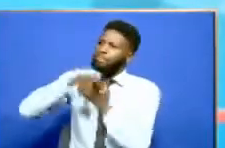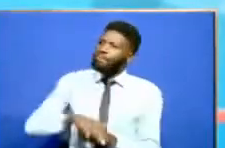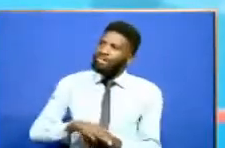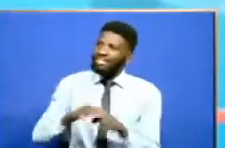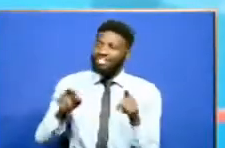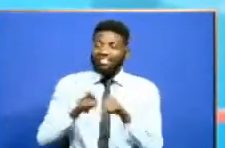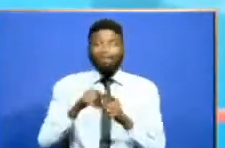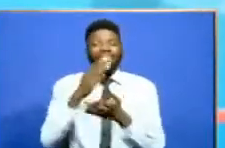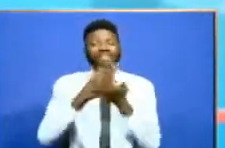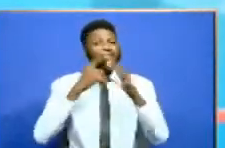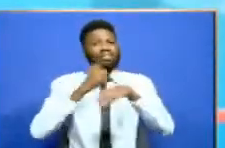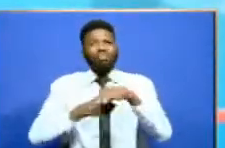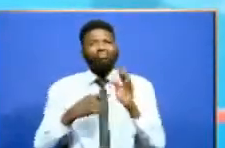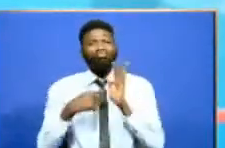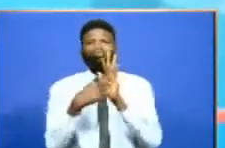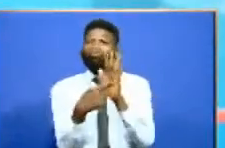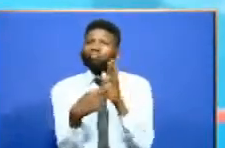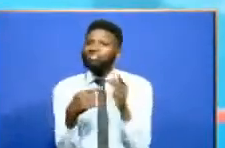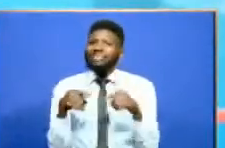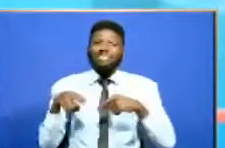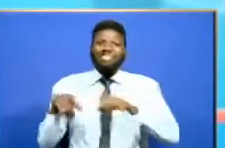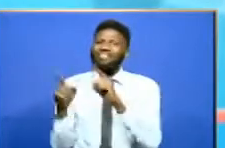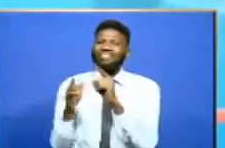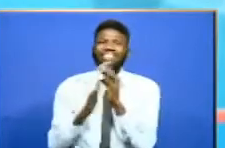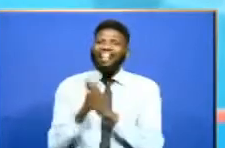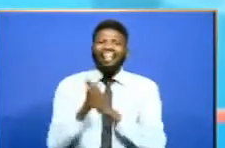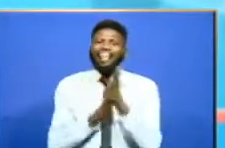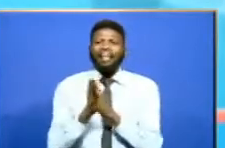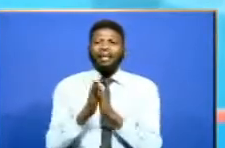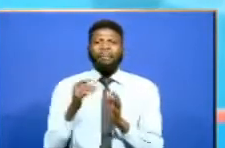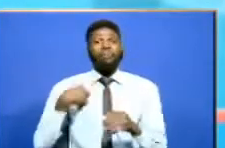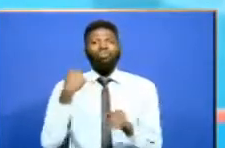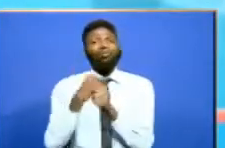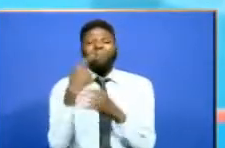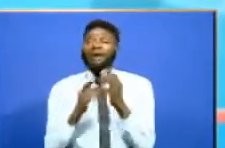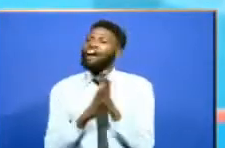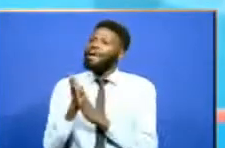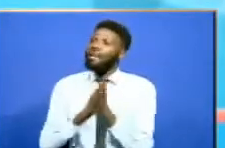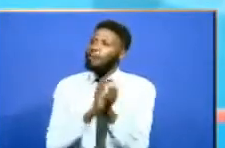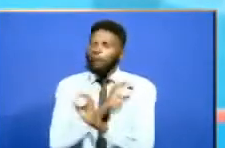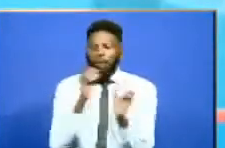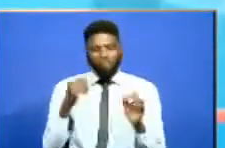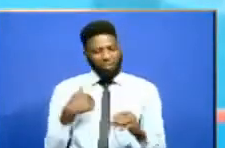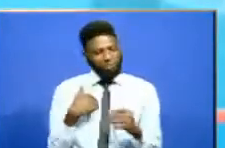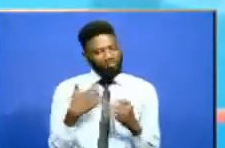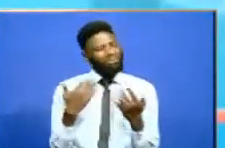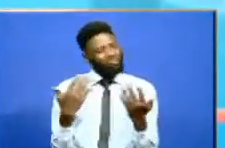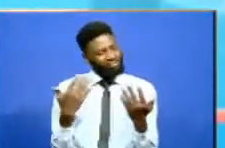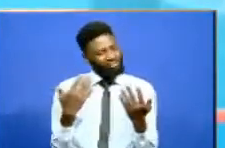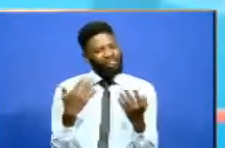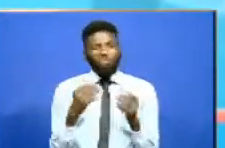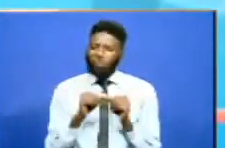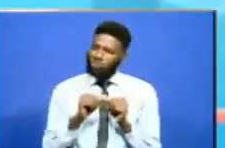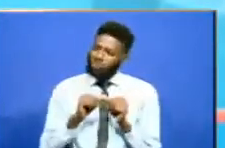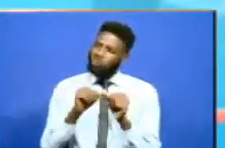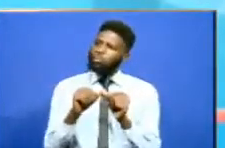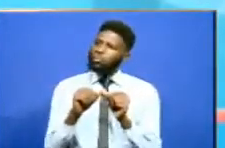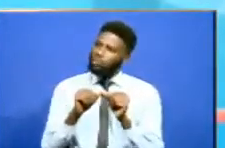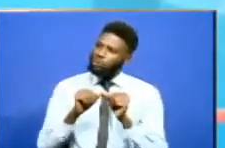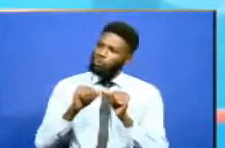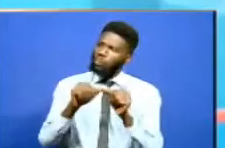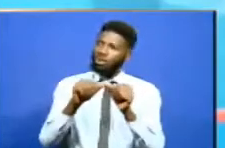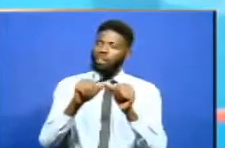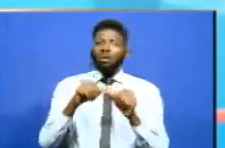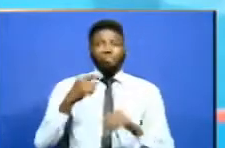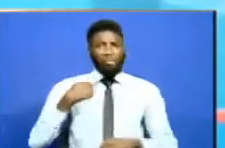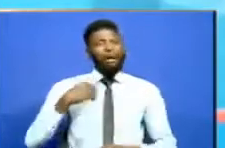show disinterest in what I'm doing. But then I persisted, and I said, and I repeat, I became the female